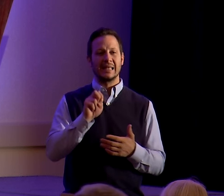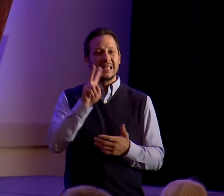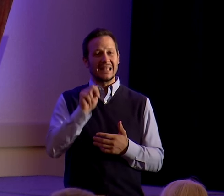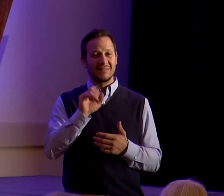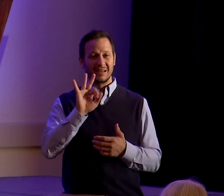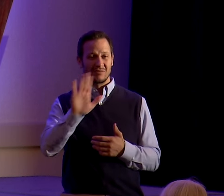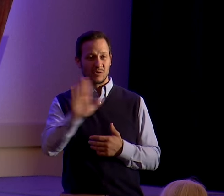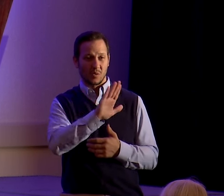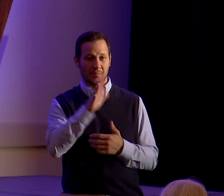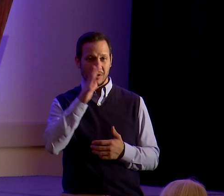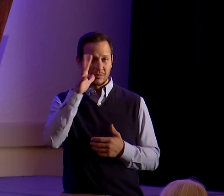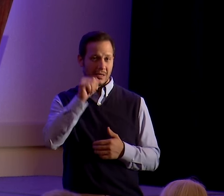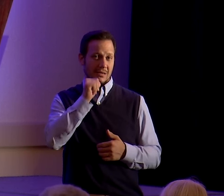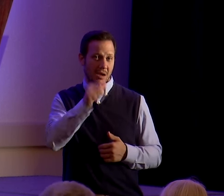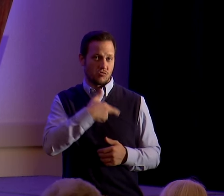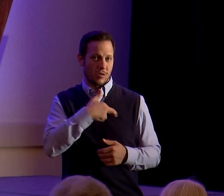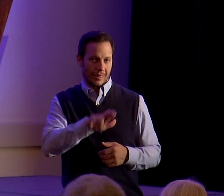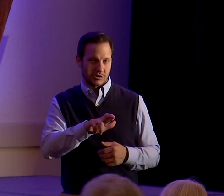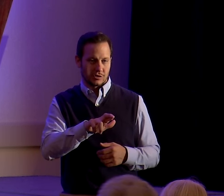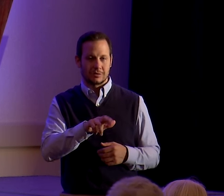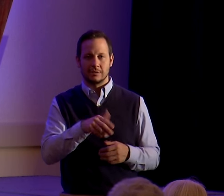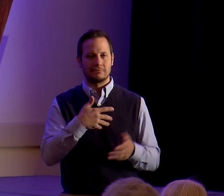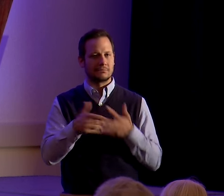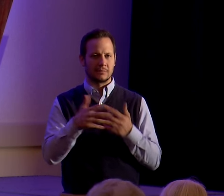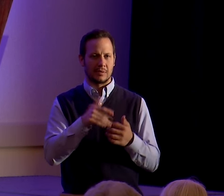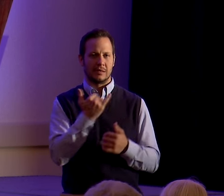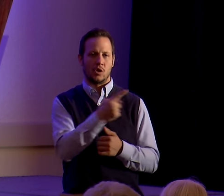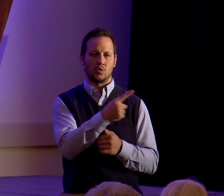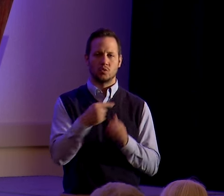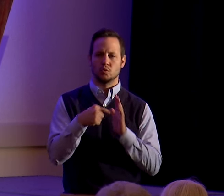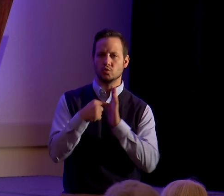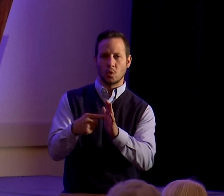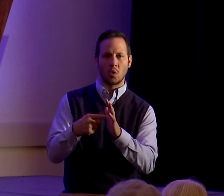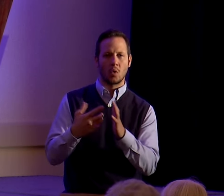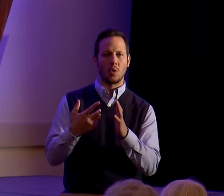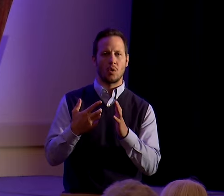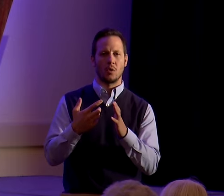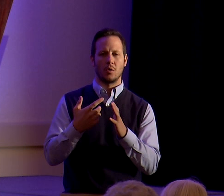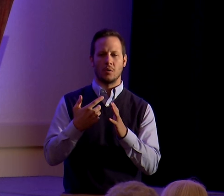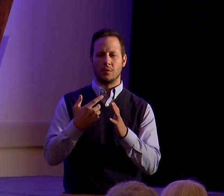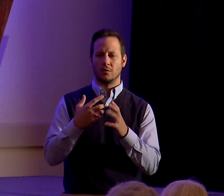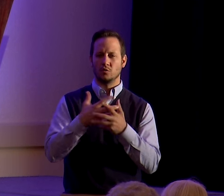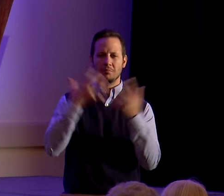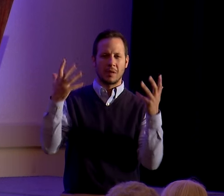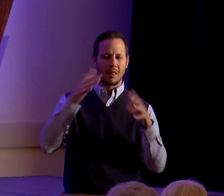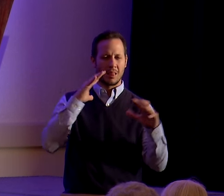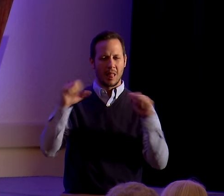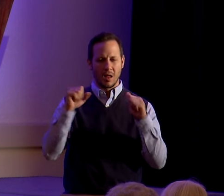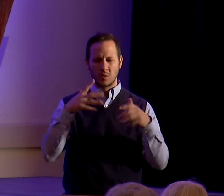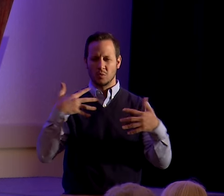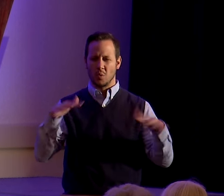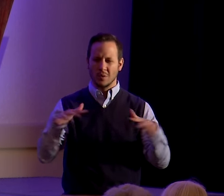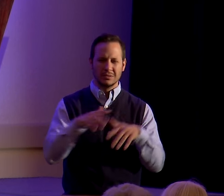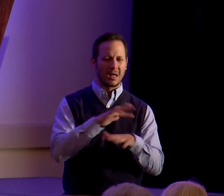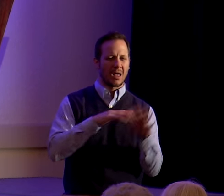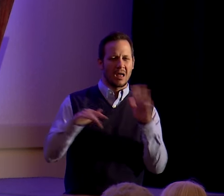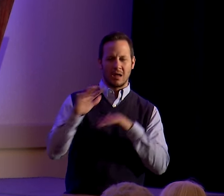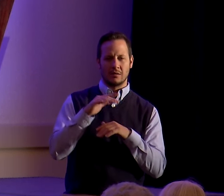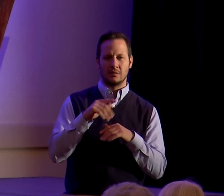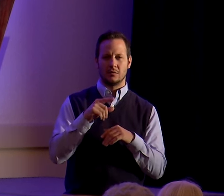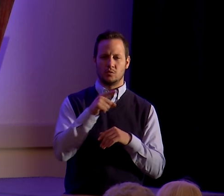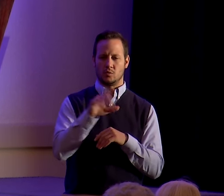right? Because then you're being confrontational with the mainstream culture, and being confrontational is a bad thing,